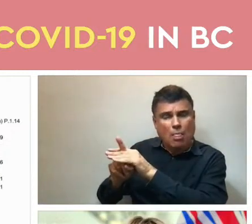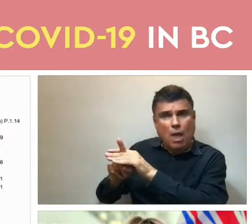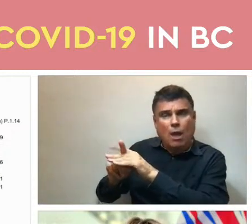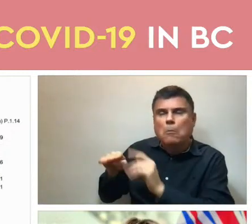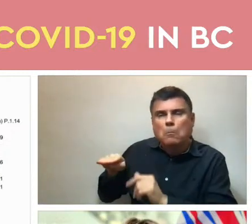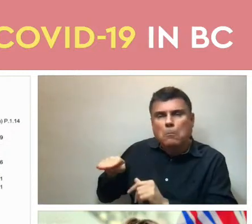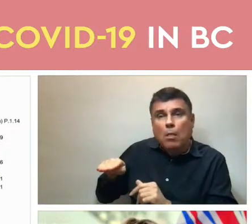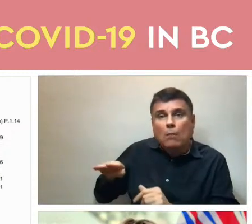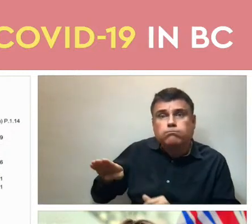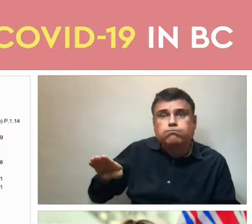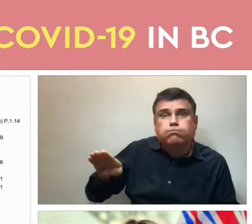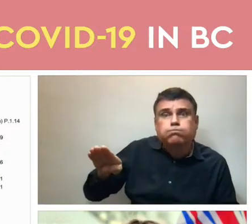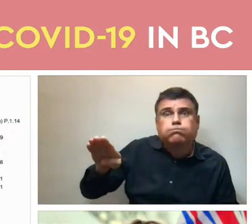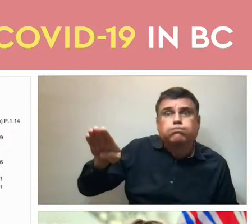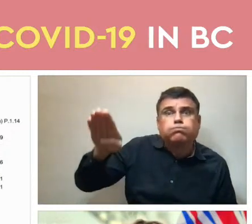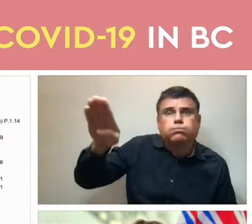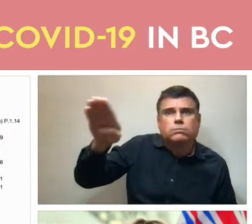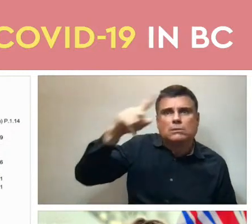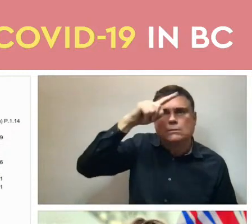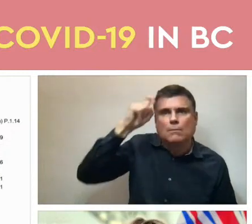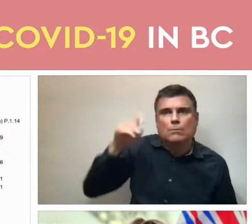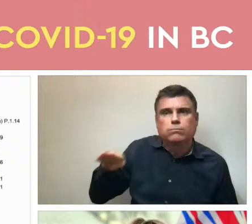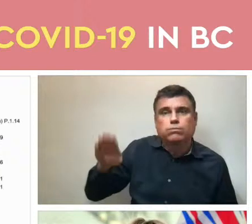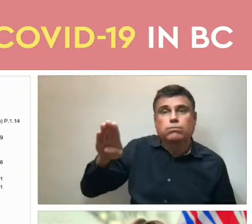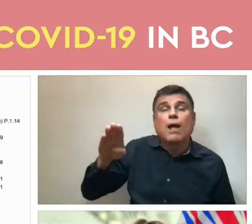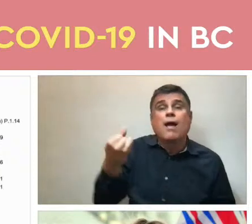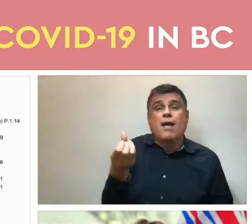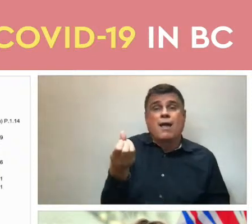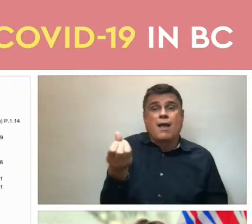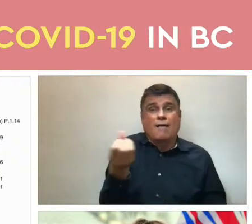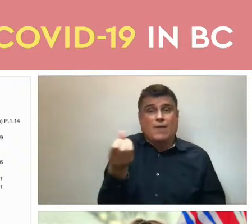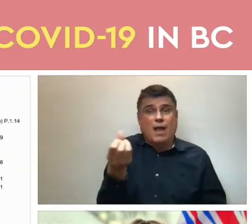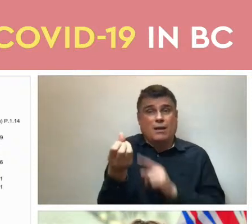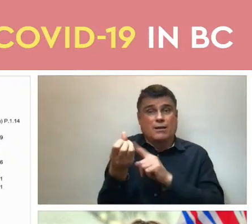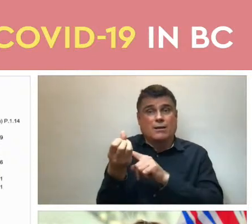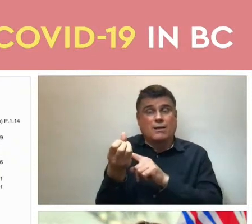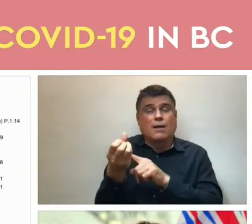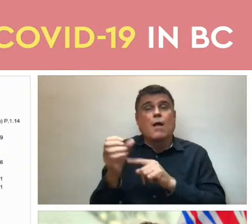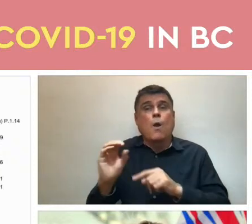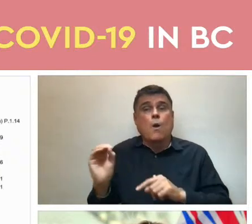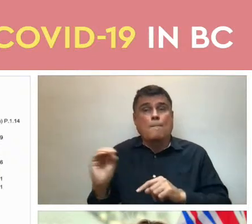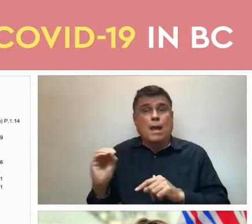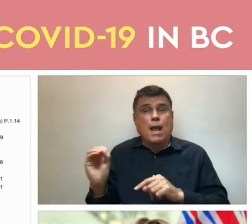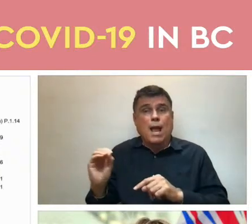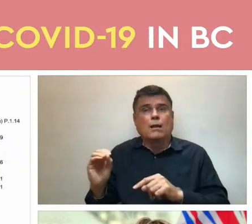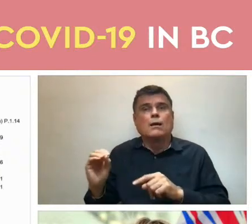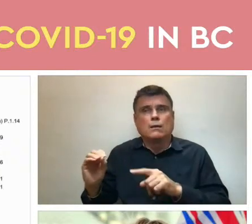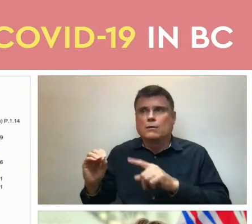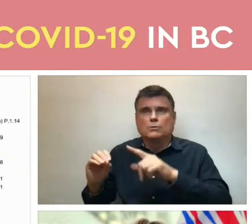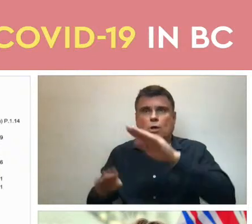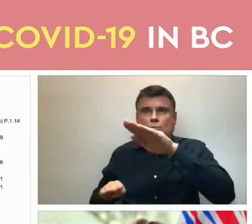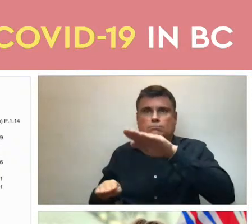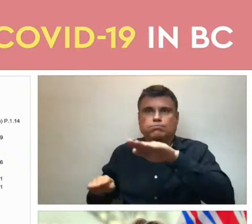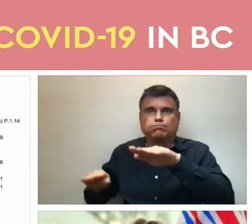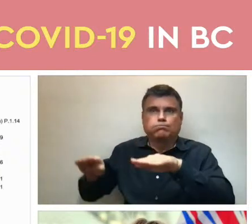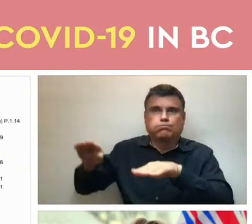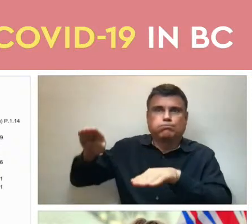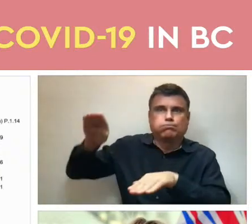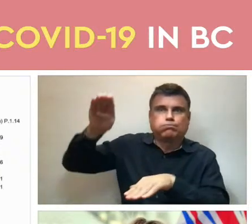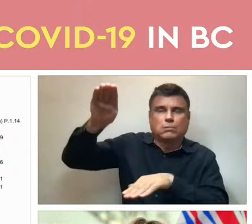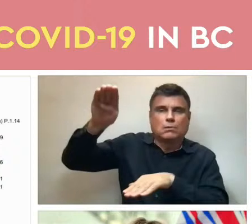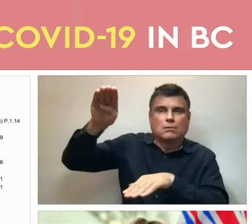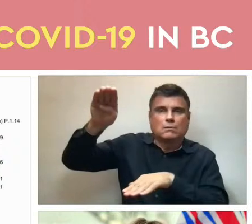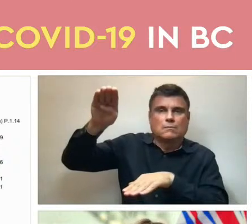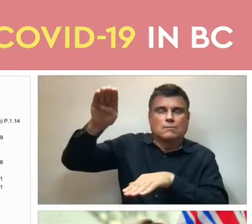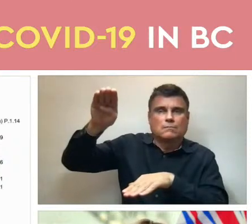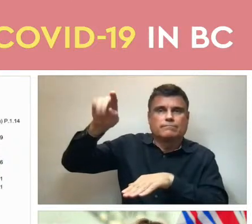the Alpha and Gamma. And it was primarily the AY25 and 27, the Western variants that we've been